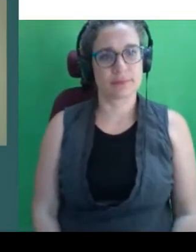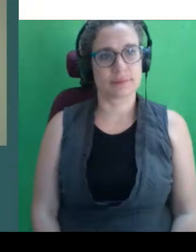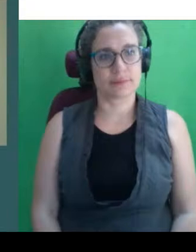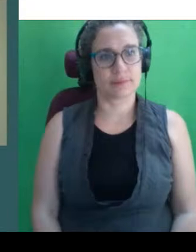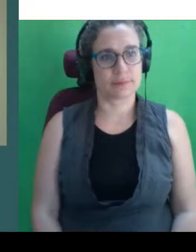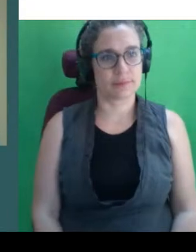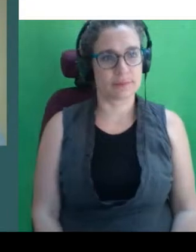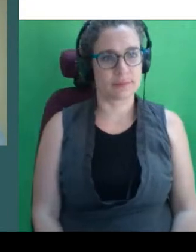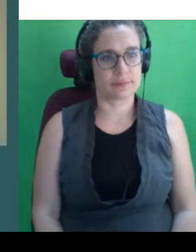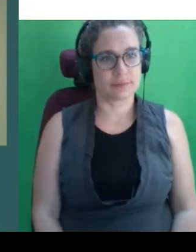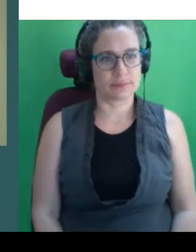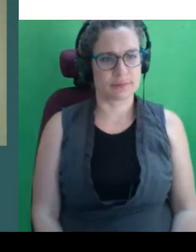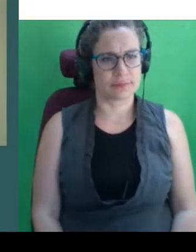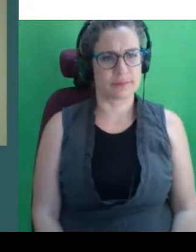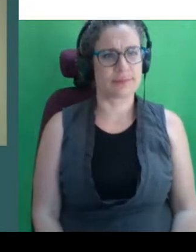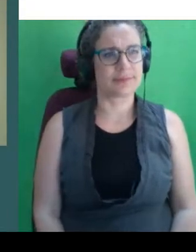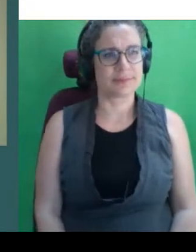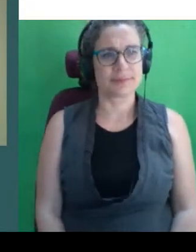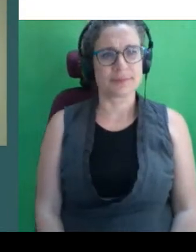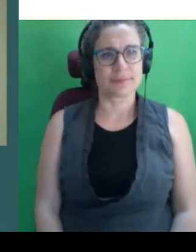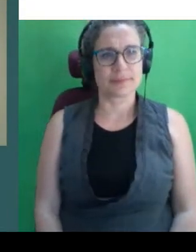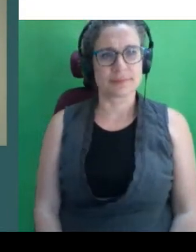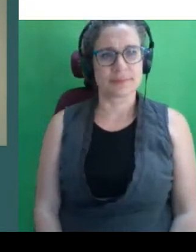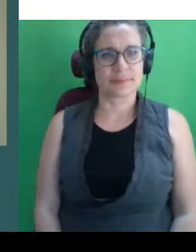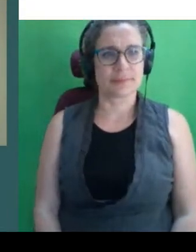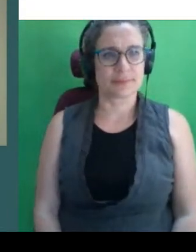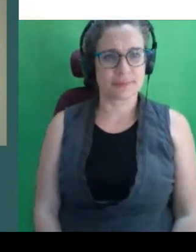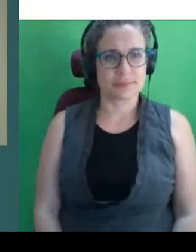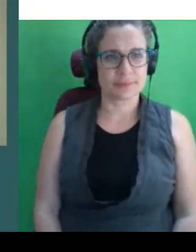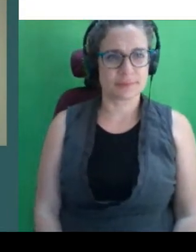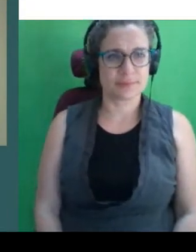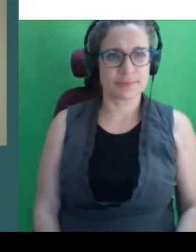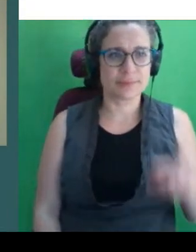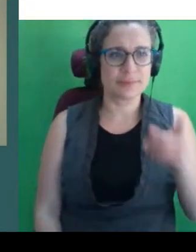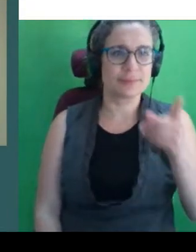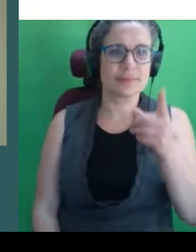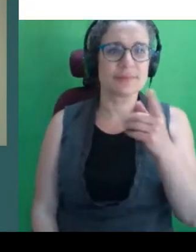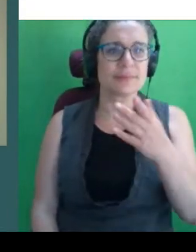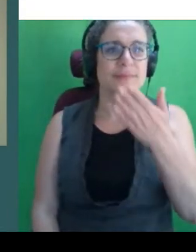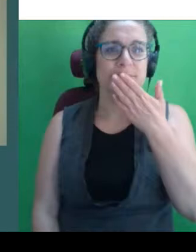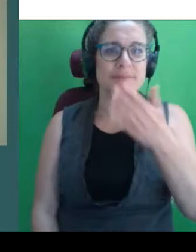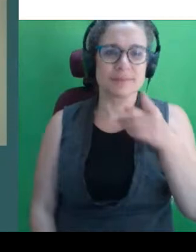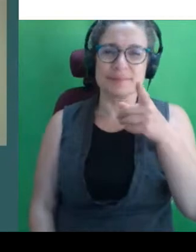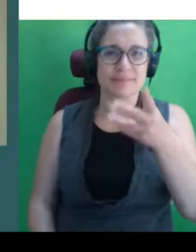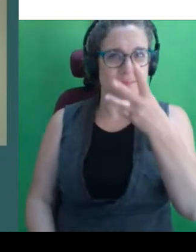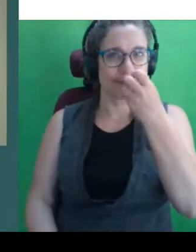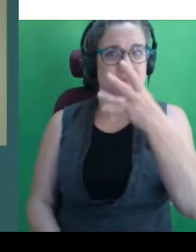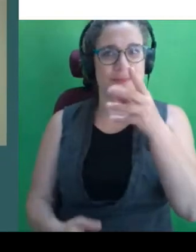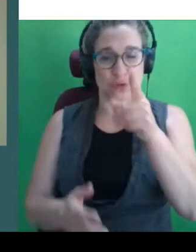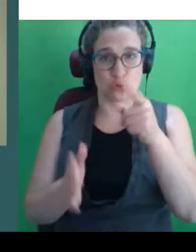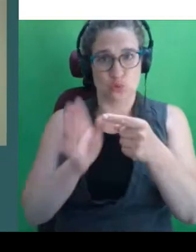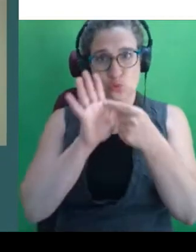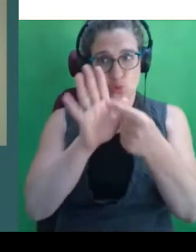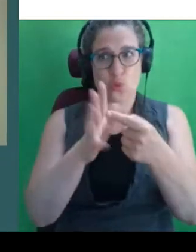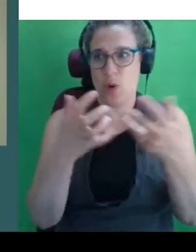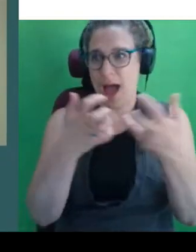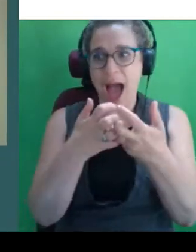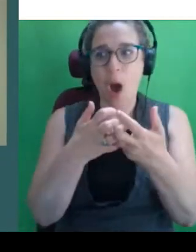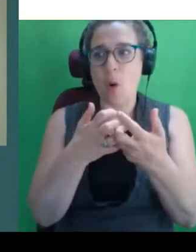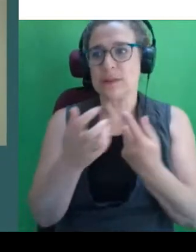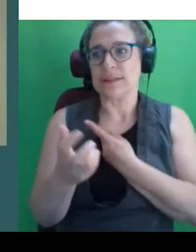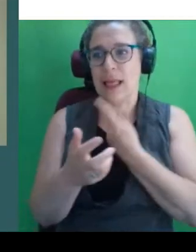Oh, thank you so much, Anne, for a fantastic practical demonstration you did there, all the self-help tips. It's